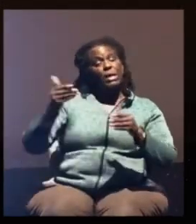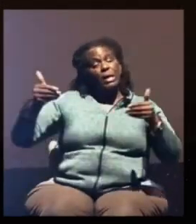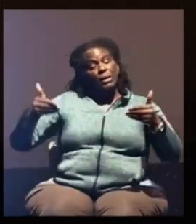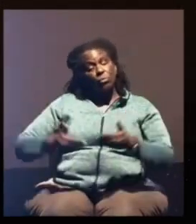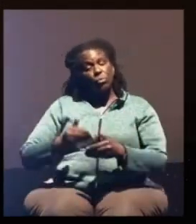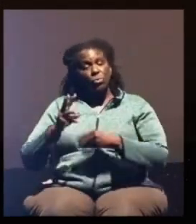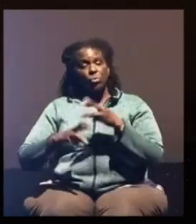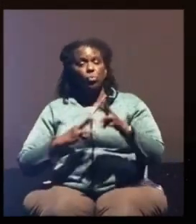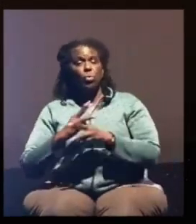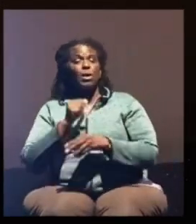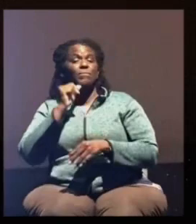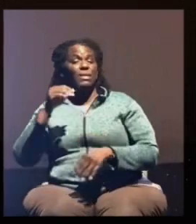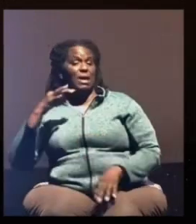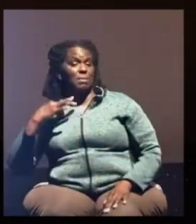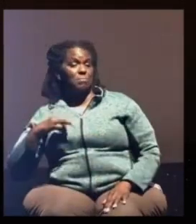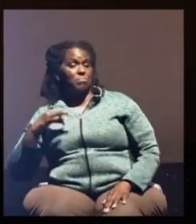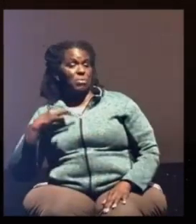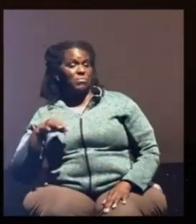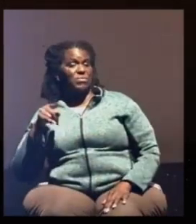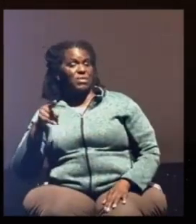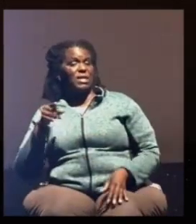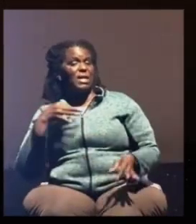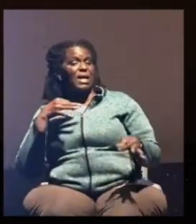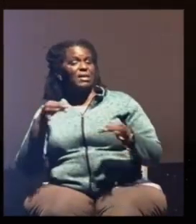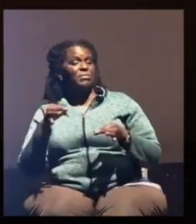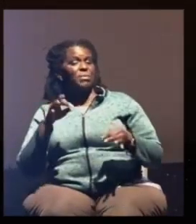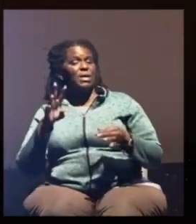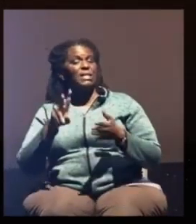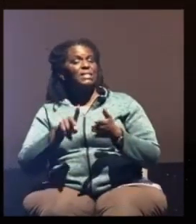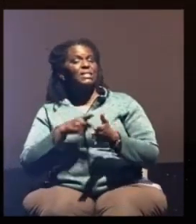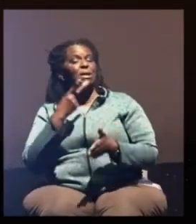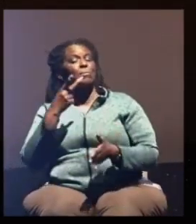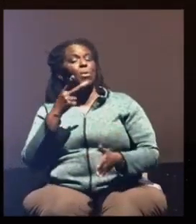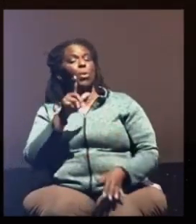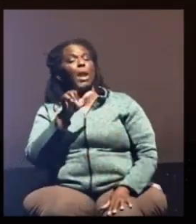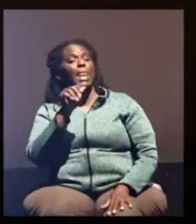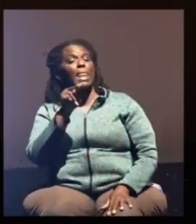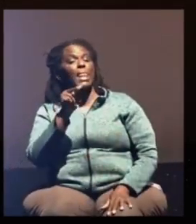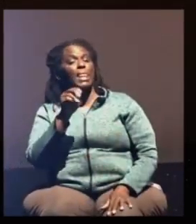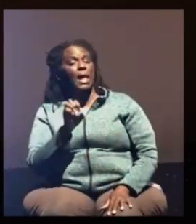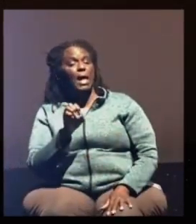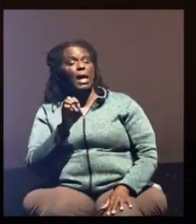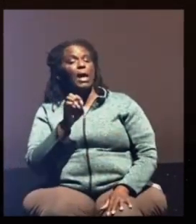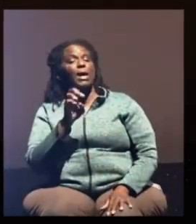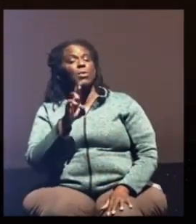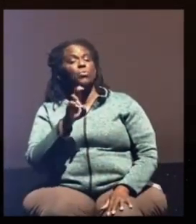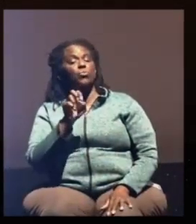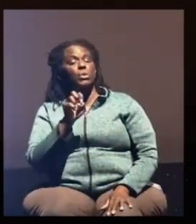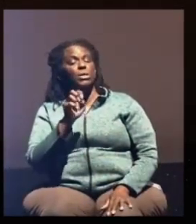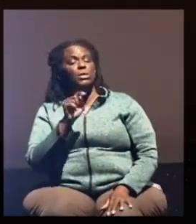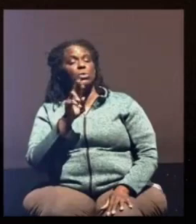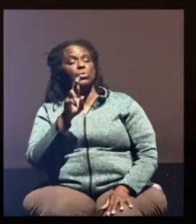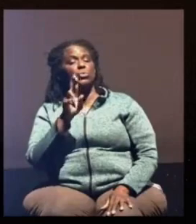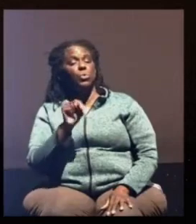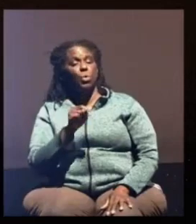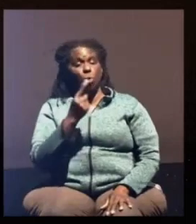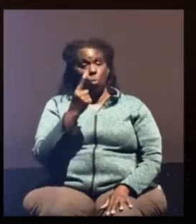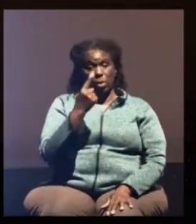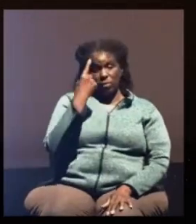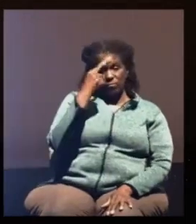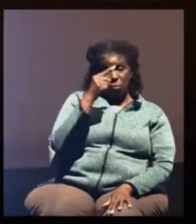nonprofit and first explained to me what a double line return was, one for profit and one for social